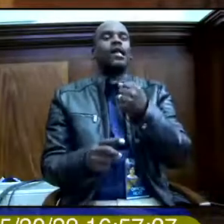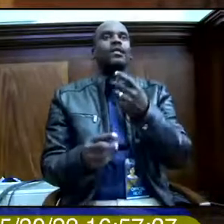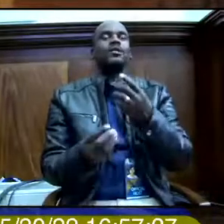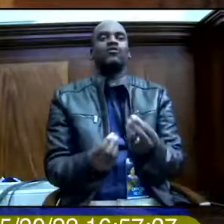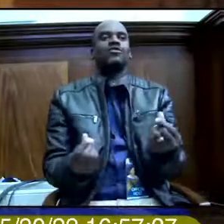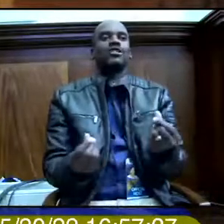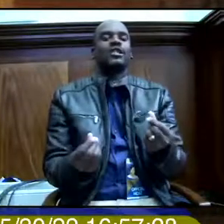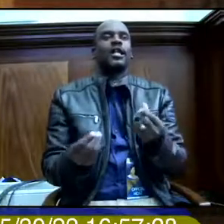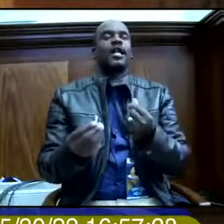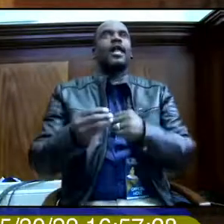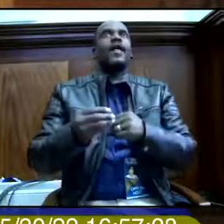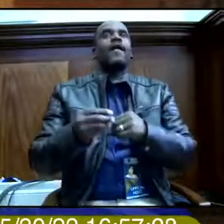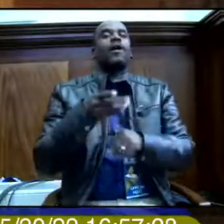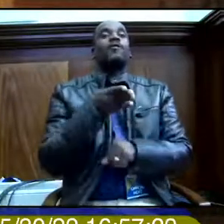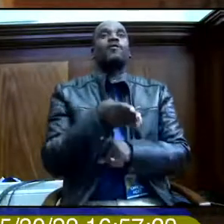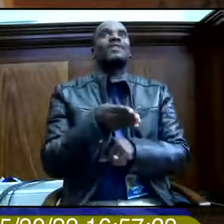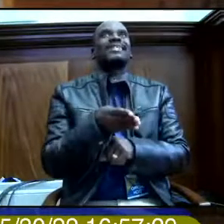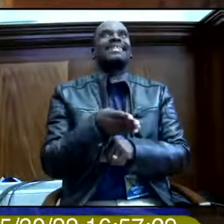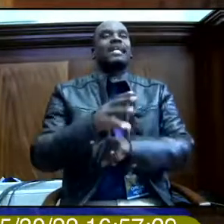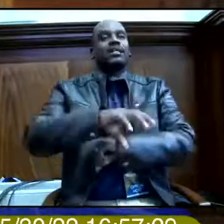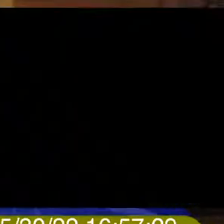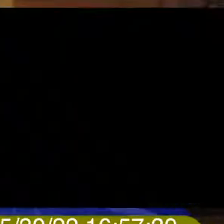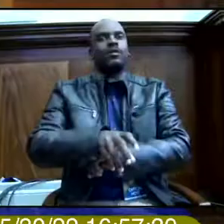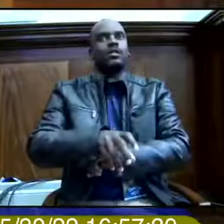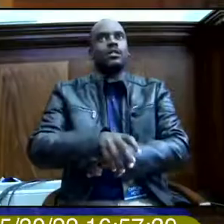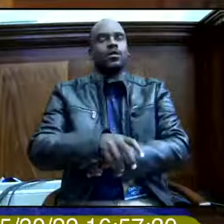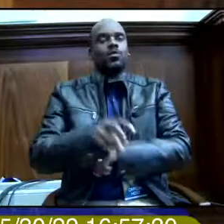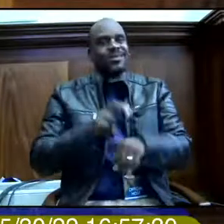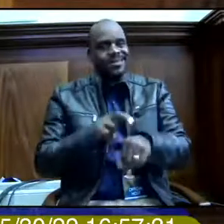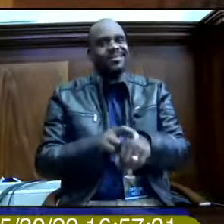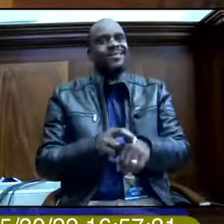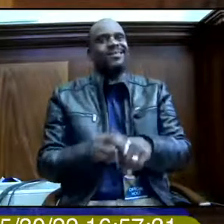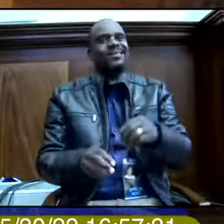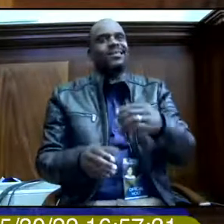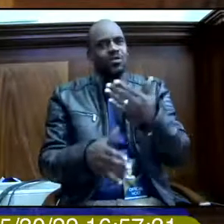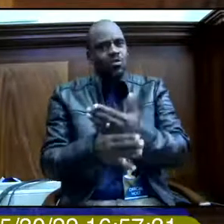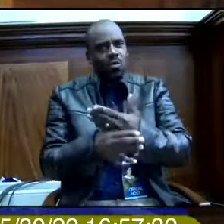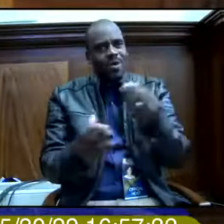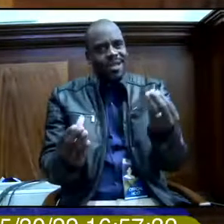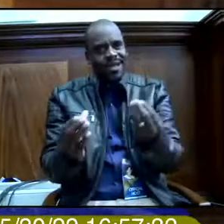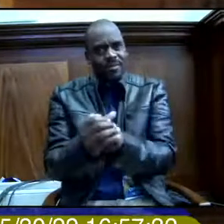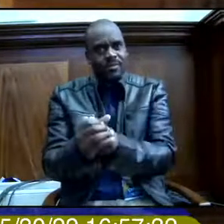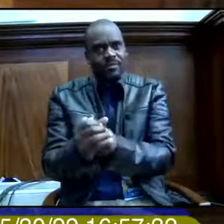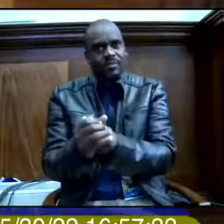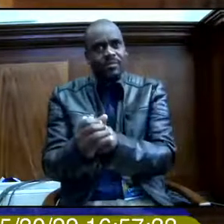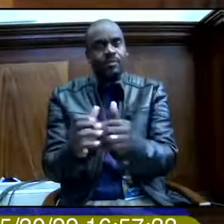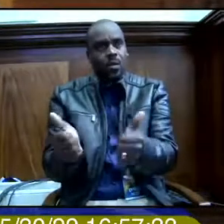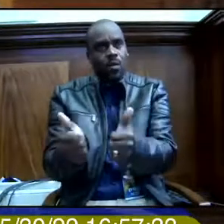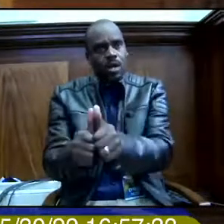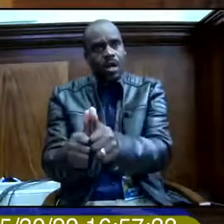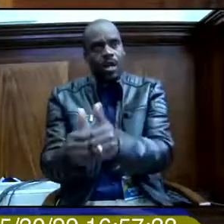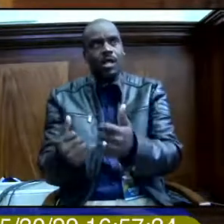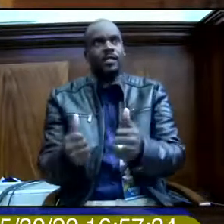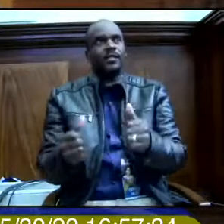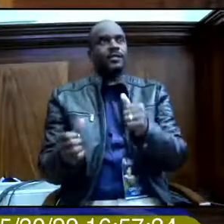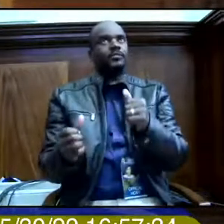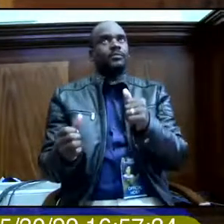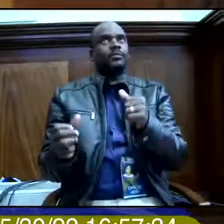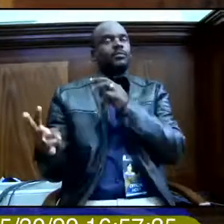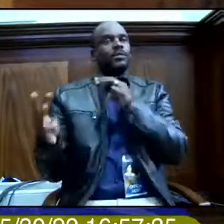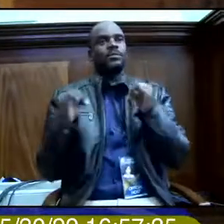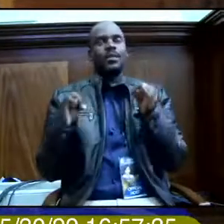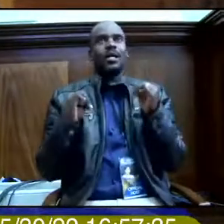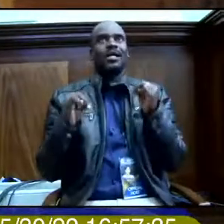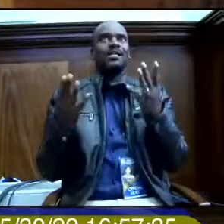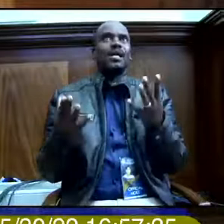province and we need to work together so as and when the manager in the office of the